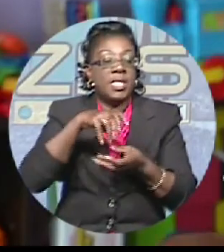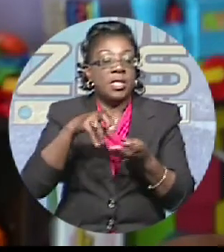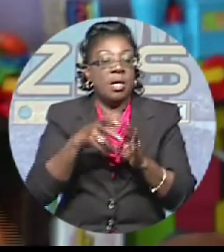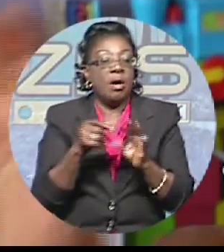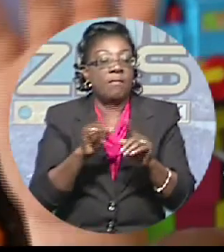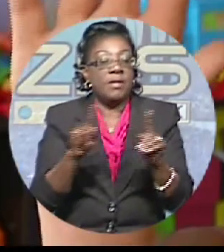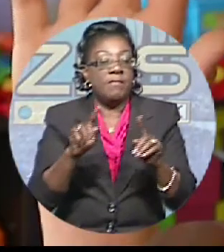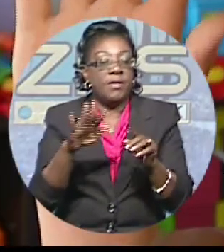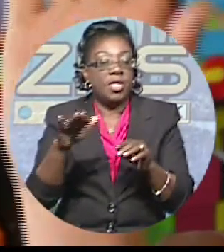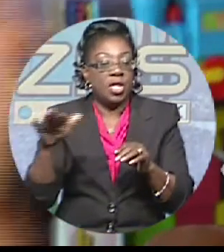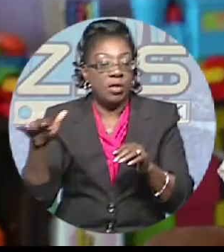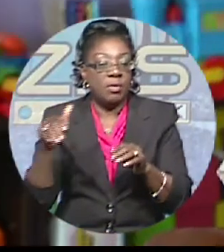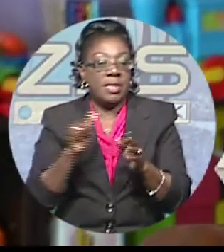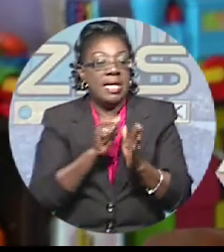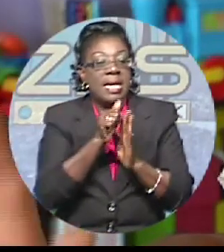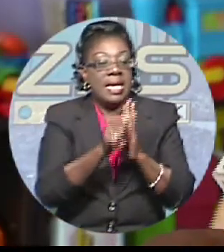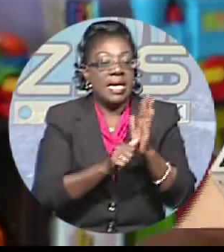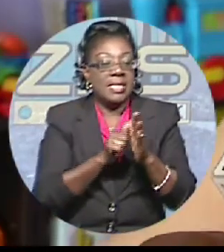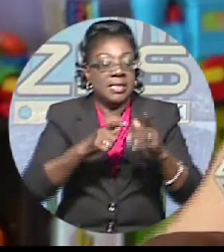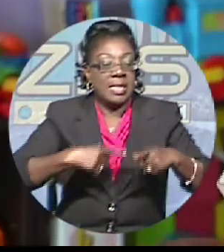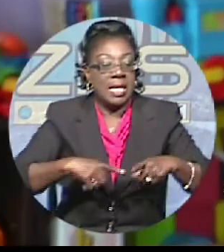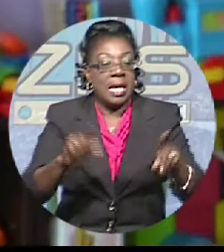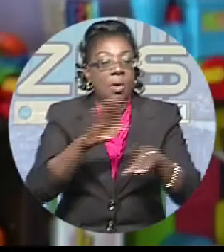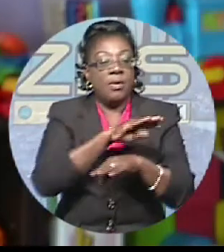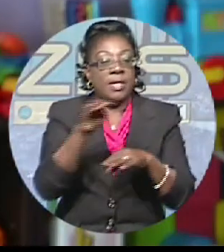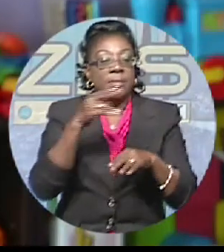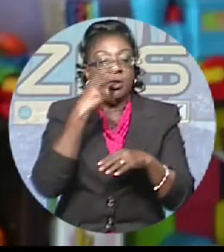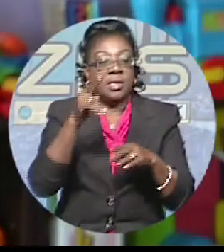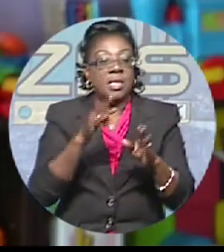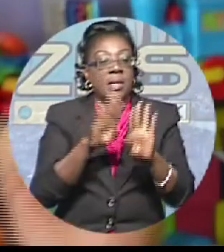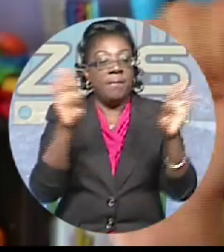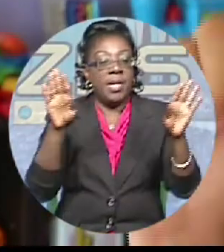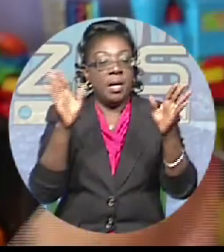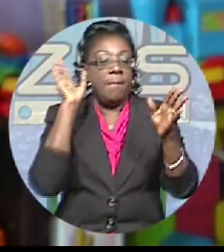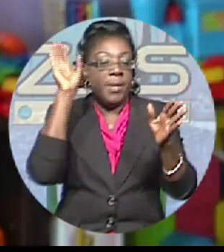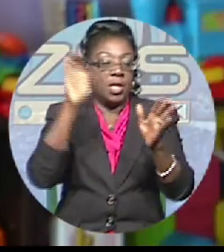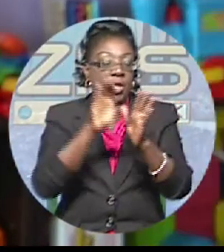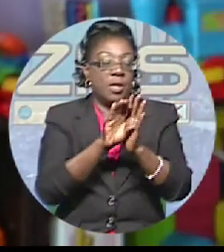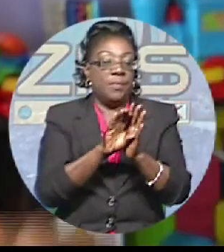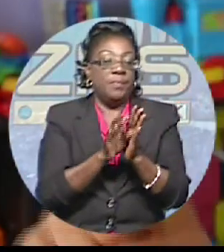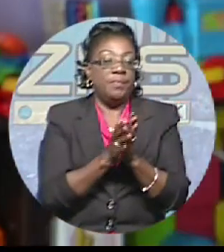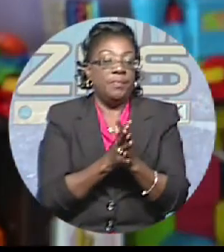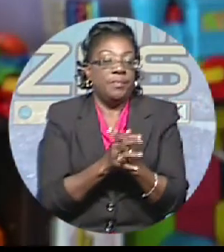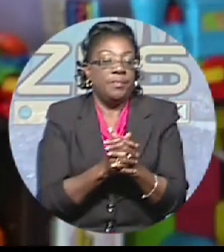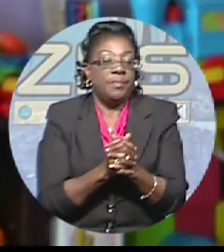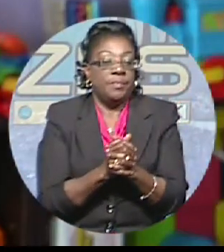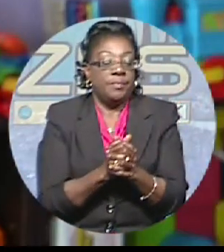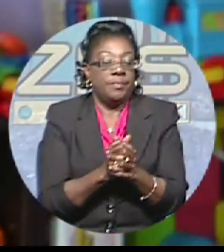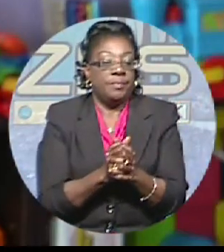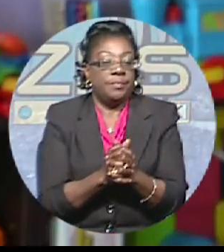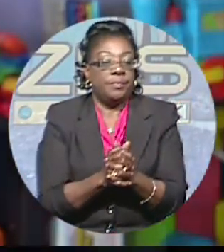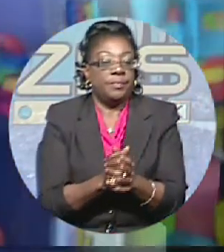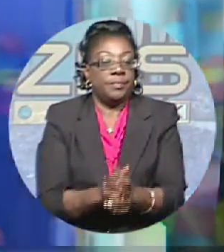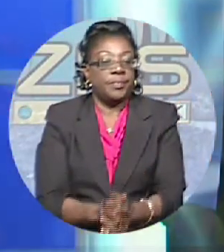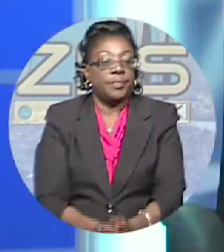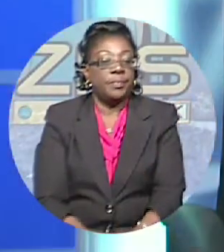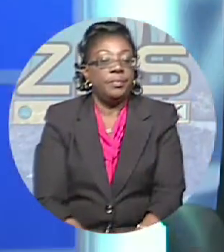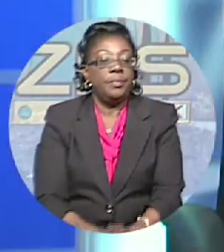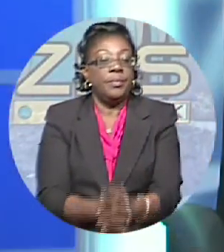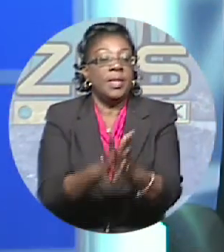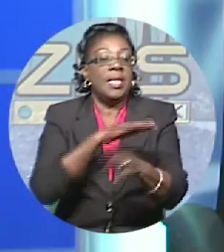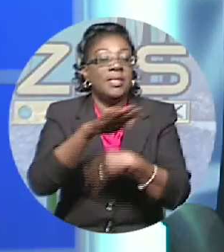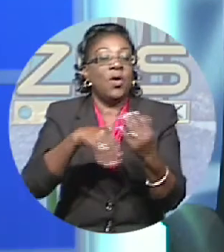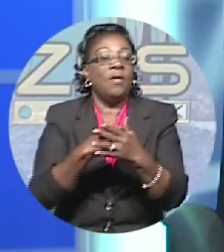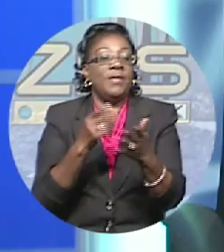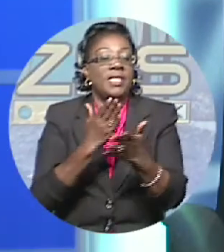food. Just allowing them to see the wider picture as opposed to just here. And that does